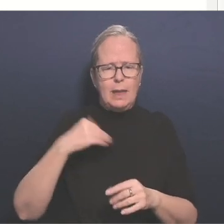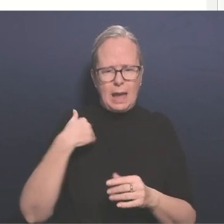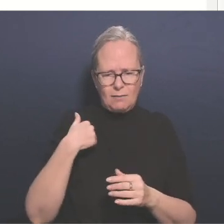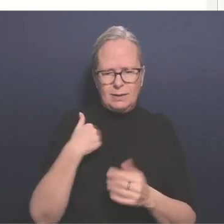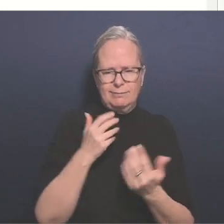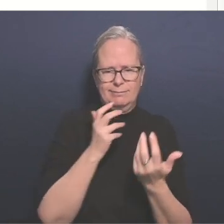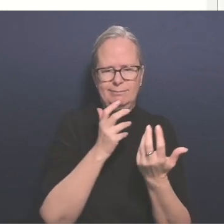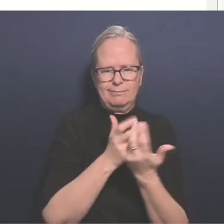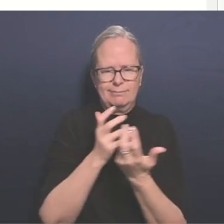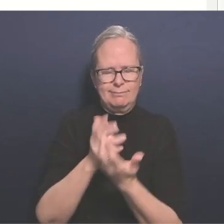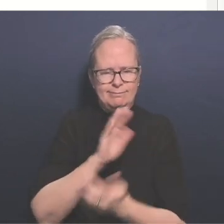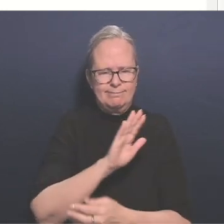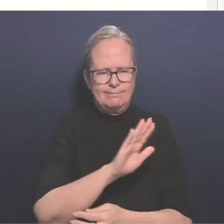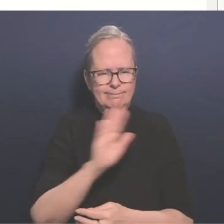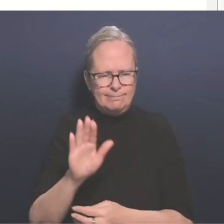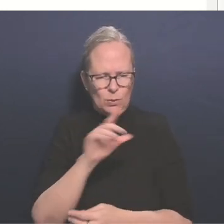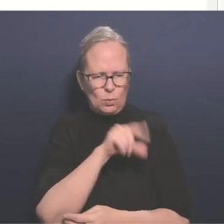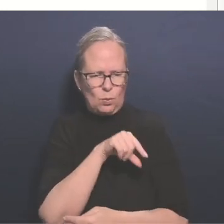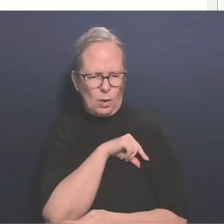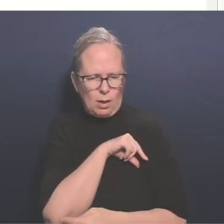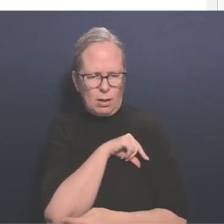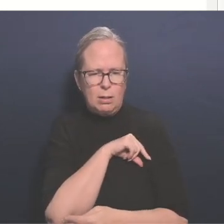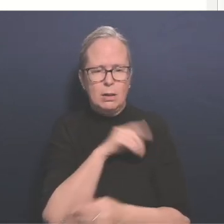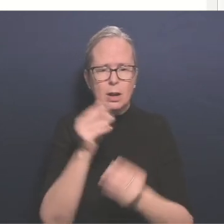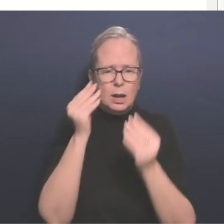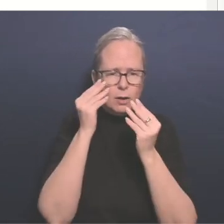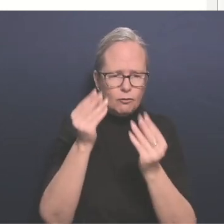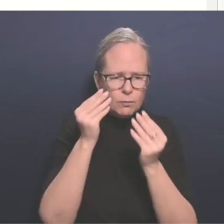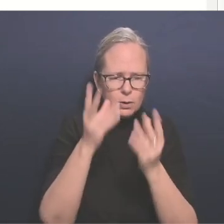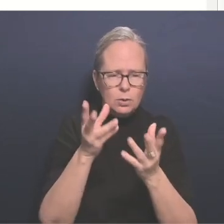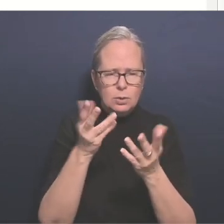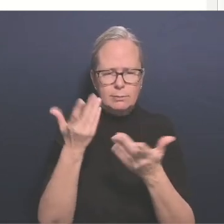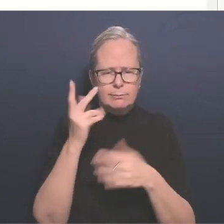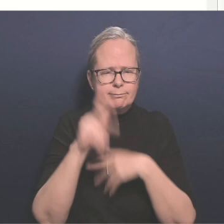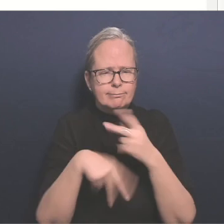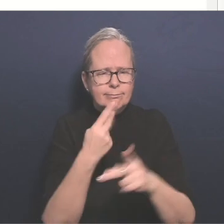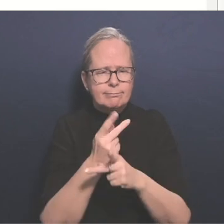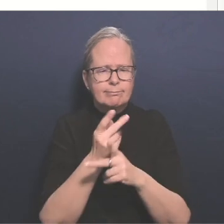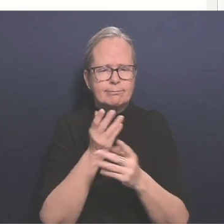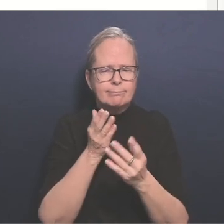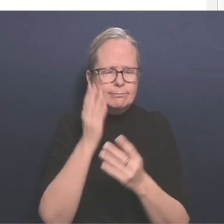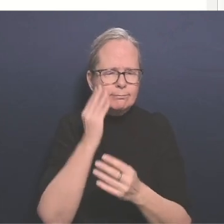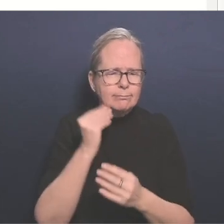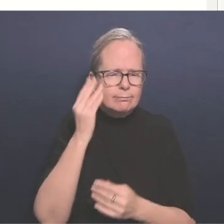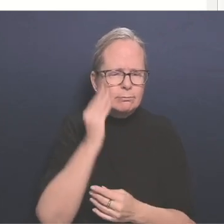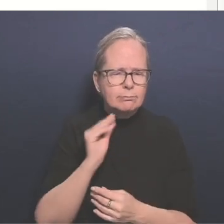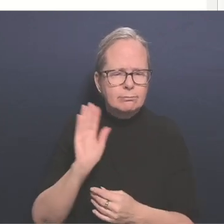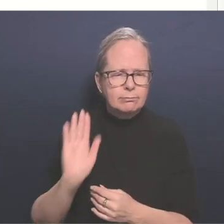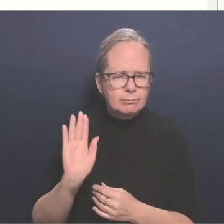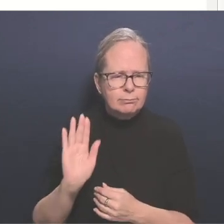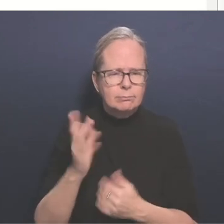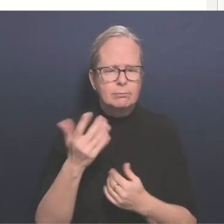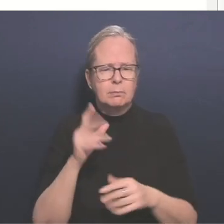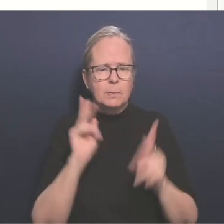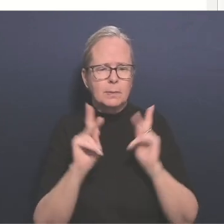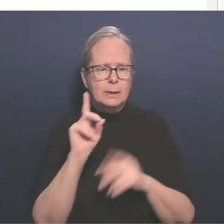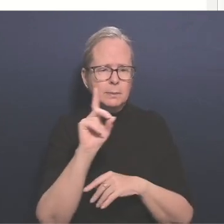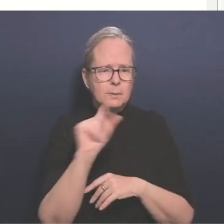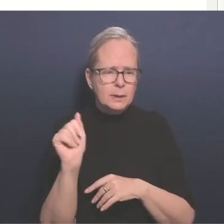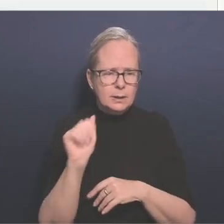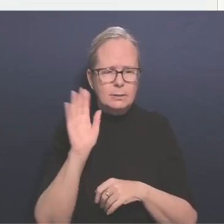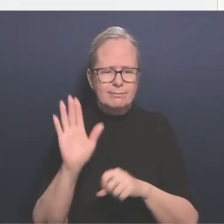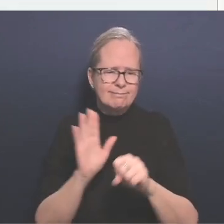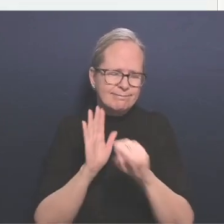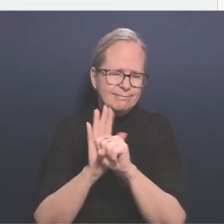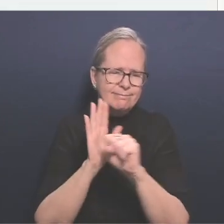a fluid list. We'll be continuing adding to this as we become aware of more organizations that can help with